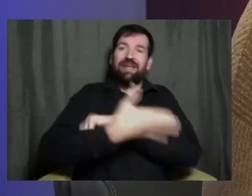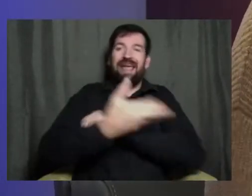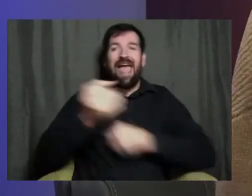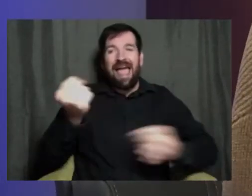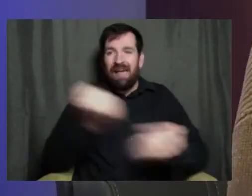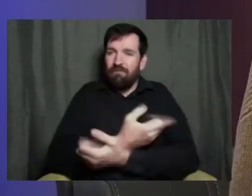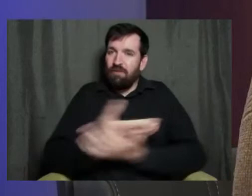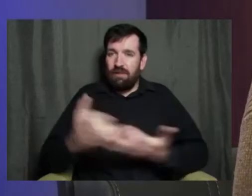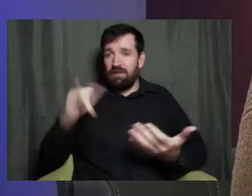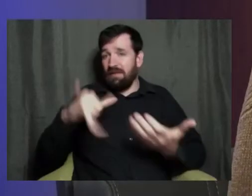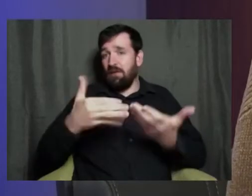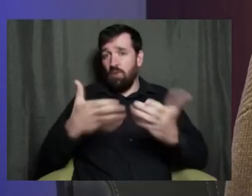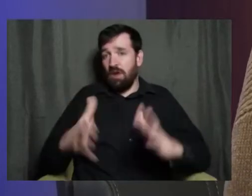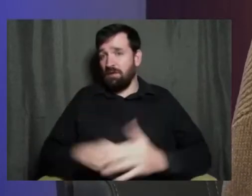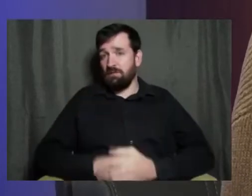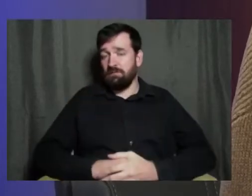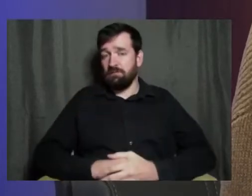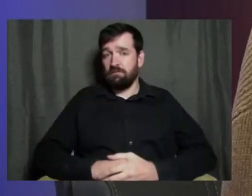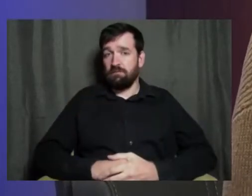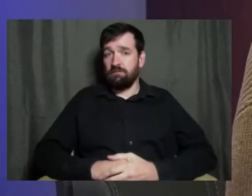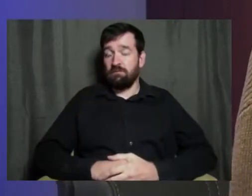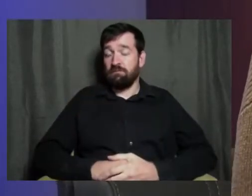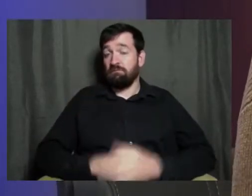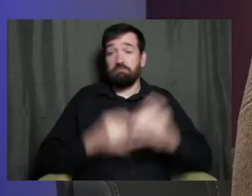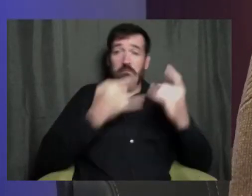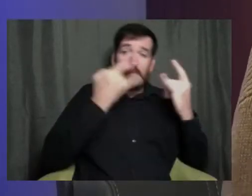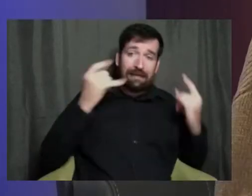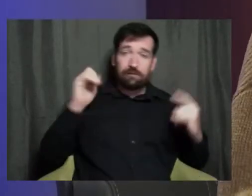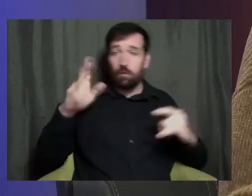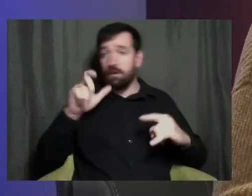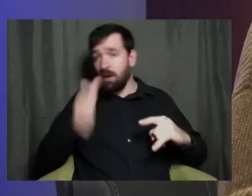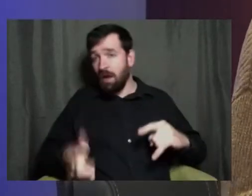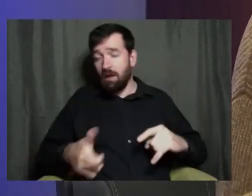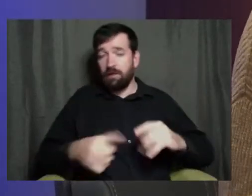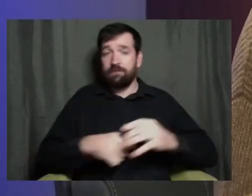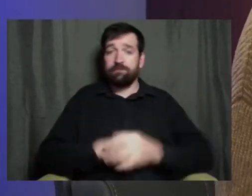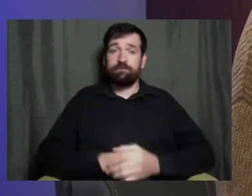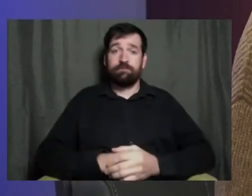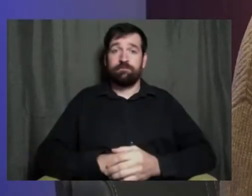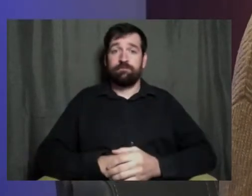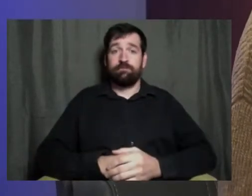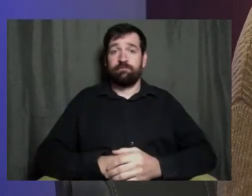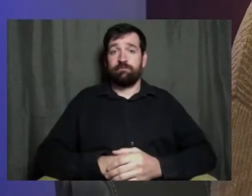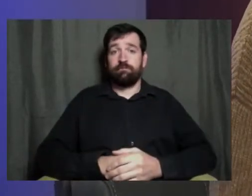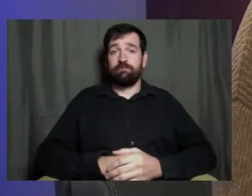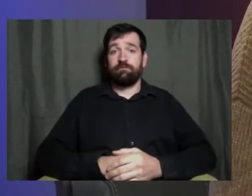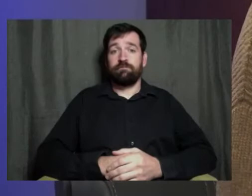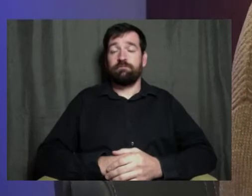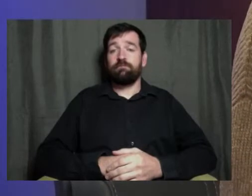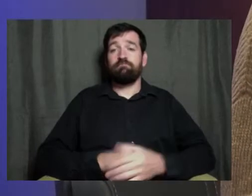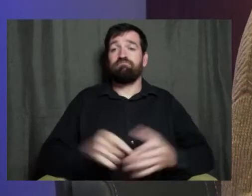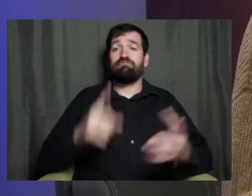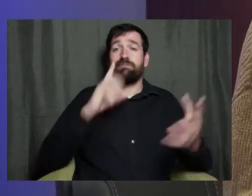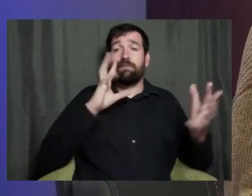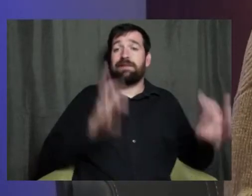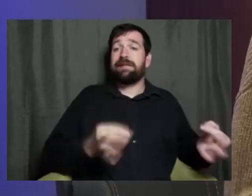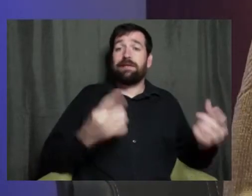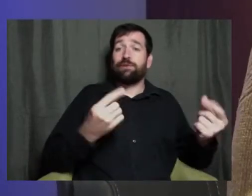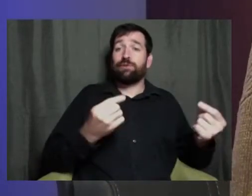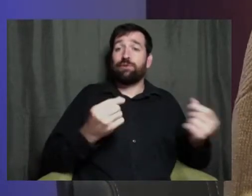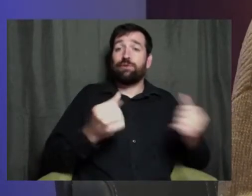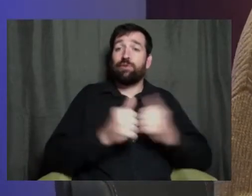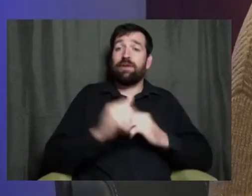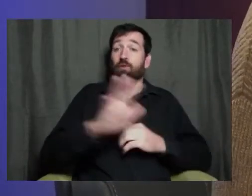As simple as wearing a mask, not wearing a mask, or what you decide to do with getting your own children